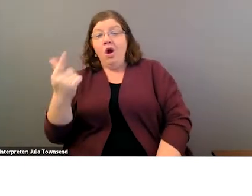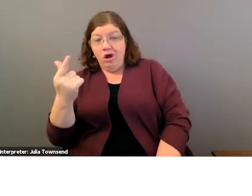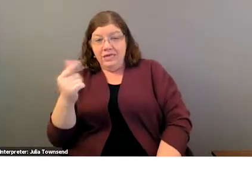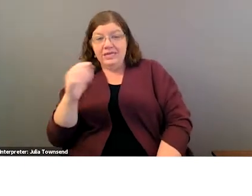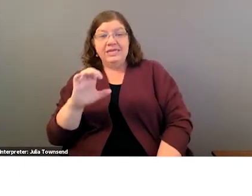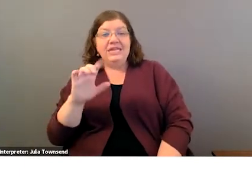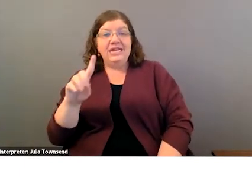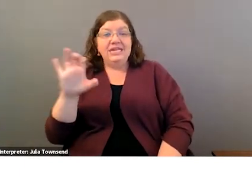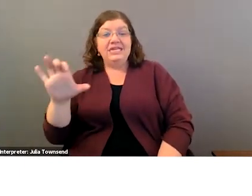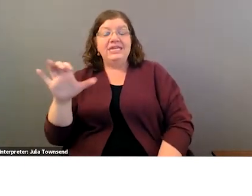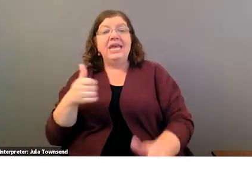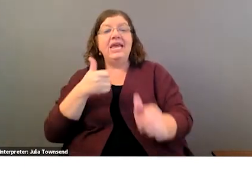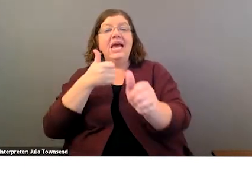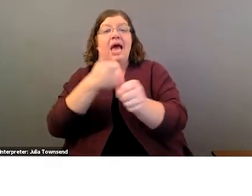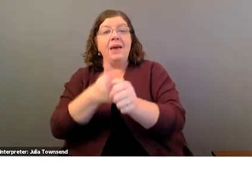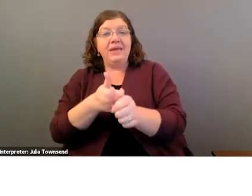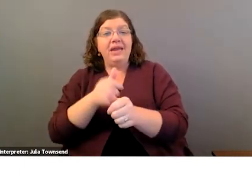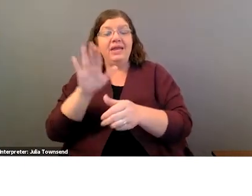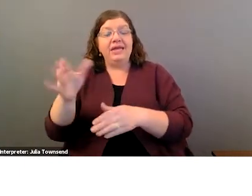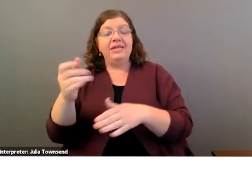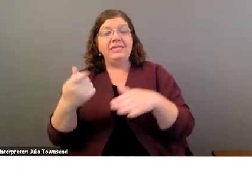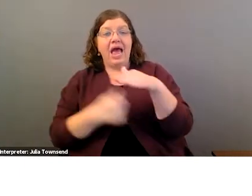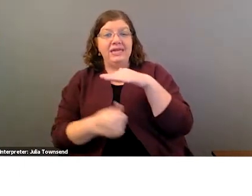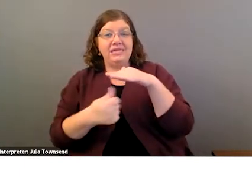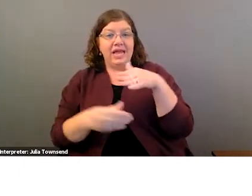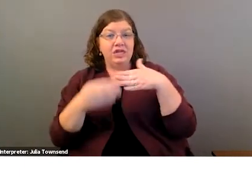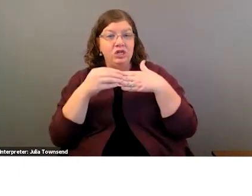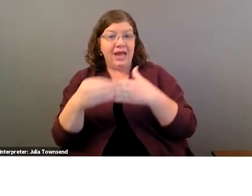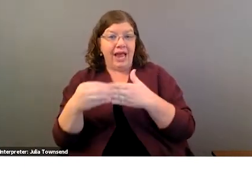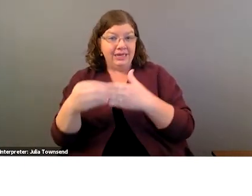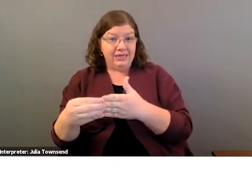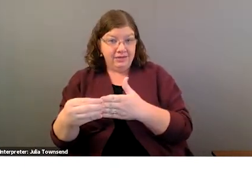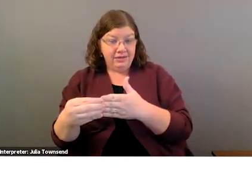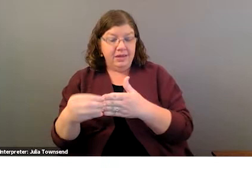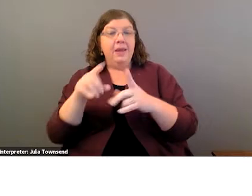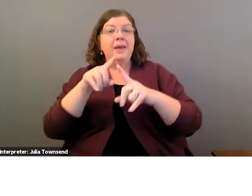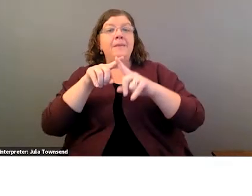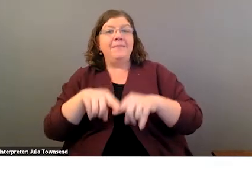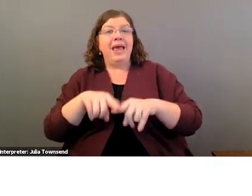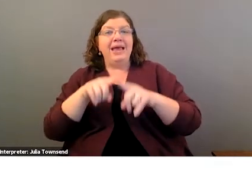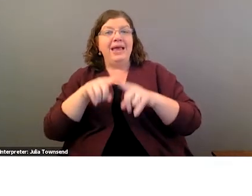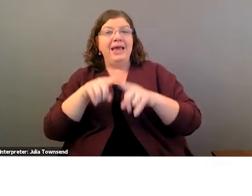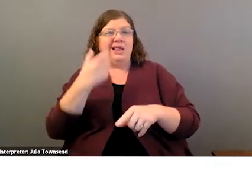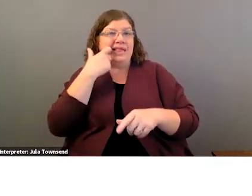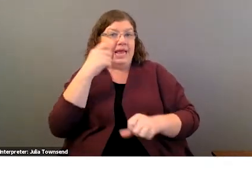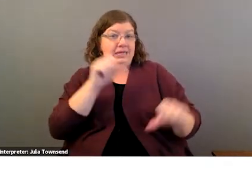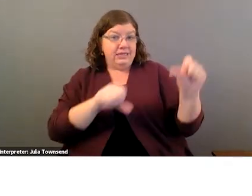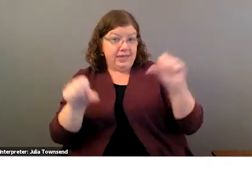updated its isolation guidance based on the latest science